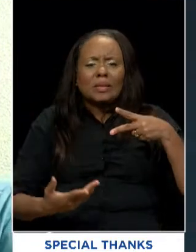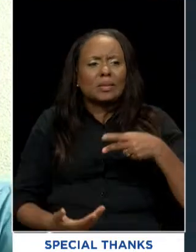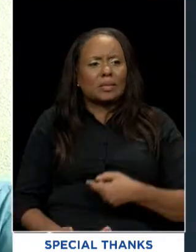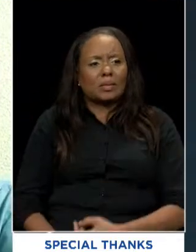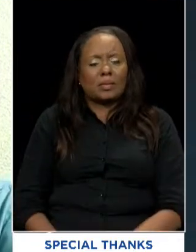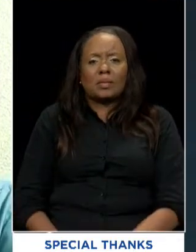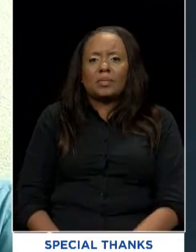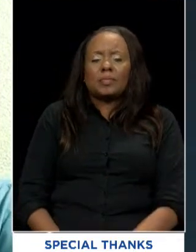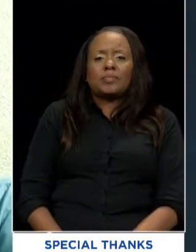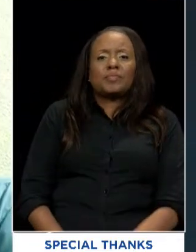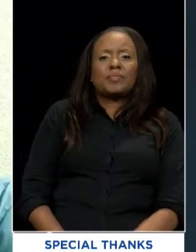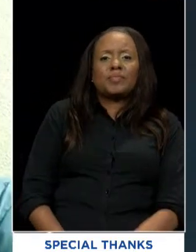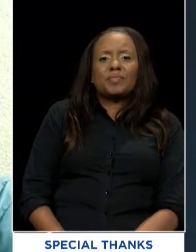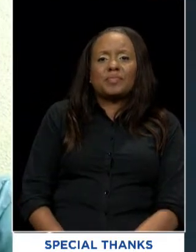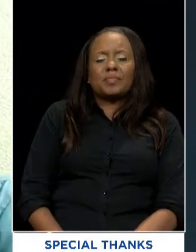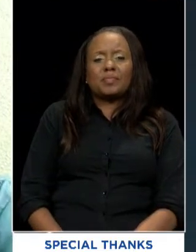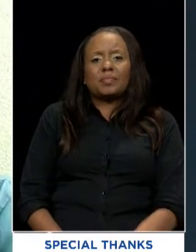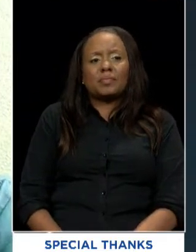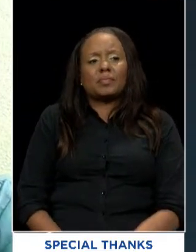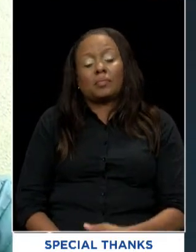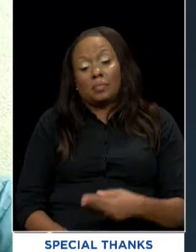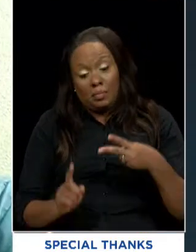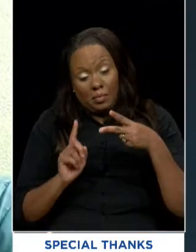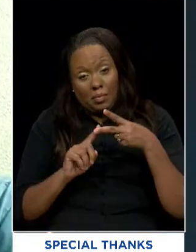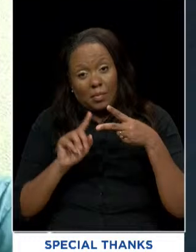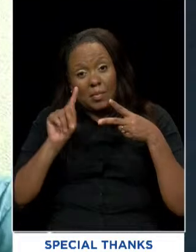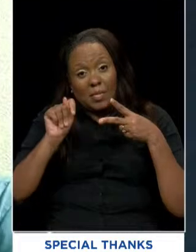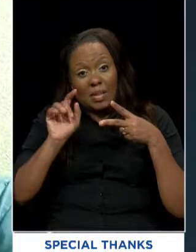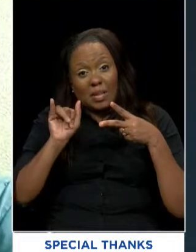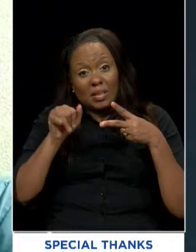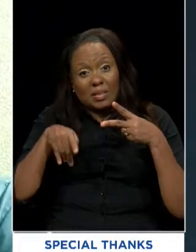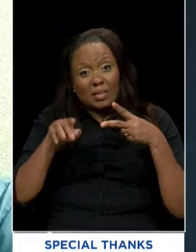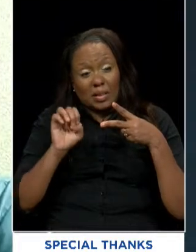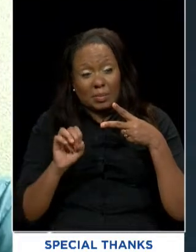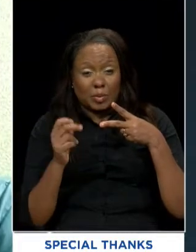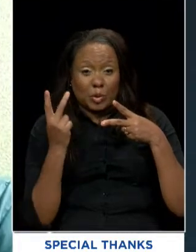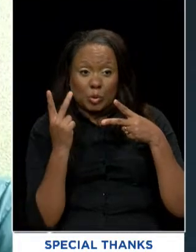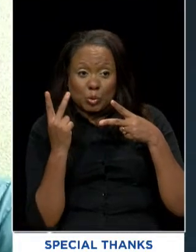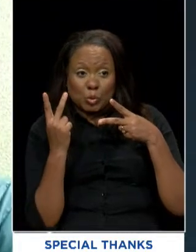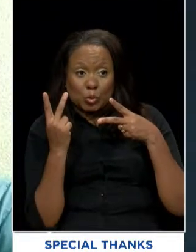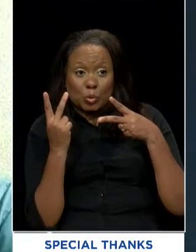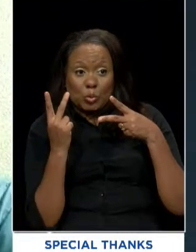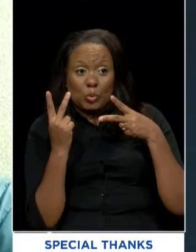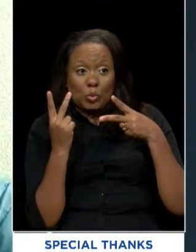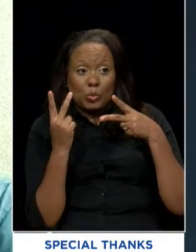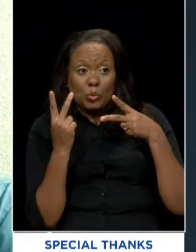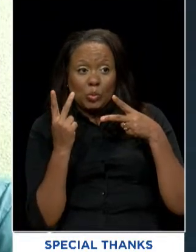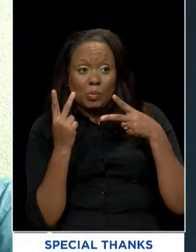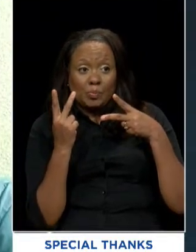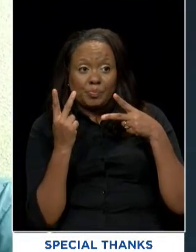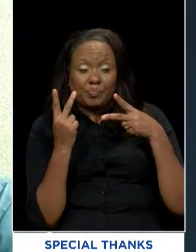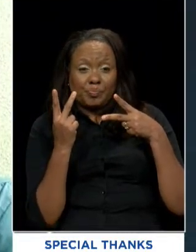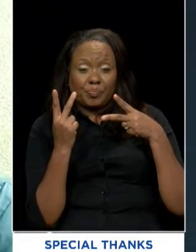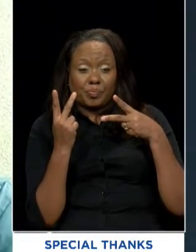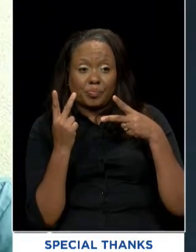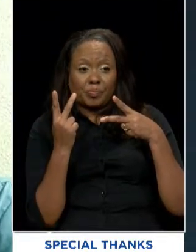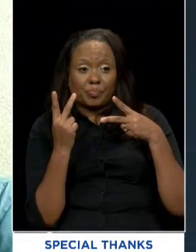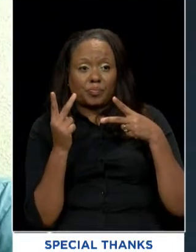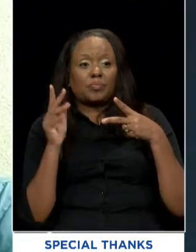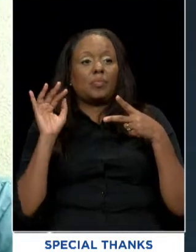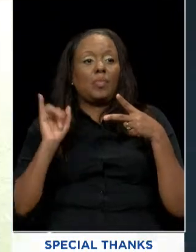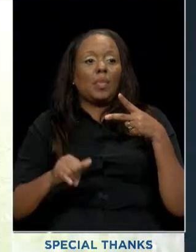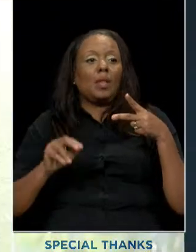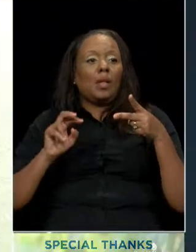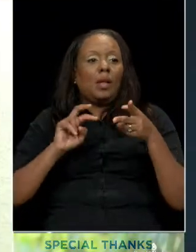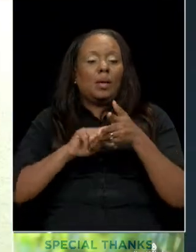The type 2 diabetes is typically what we describe as maturity onset